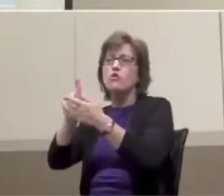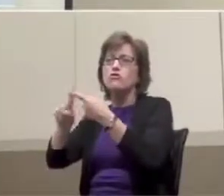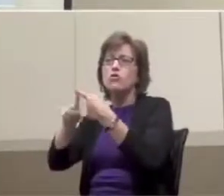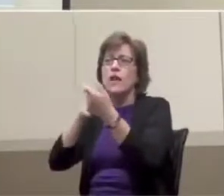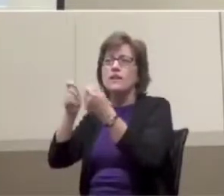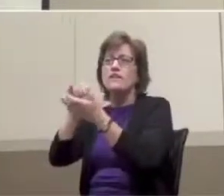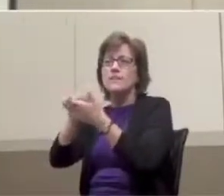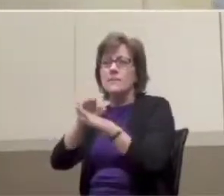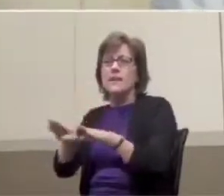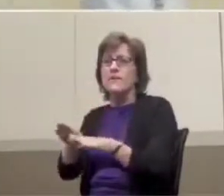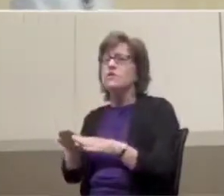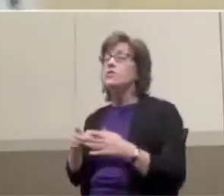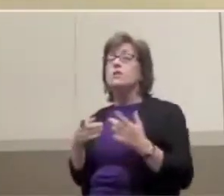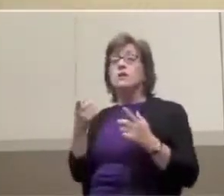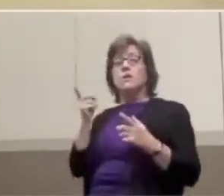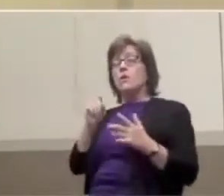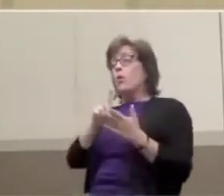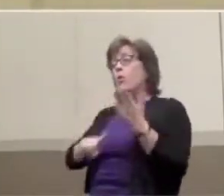of that?